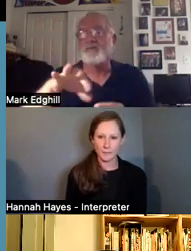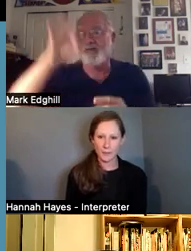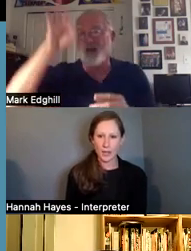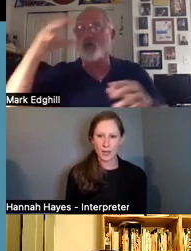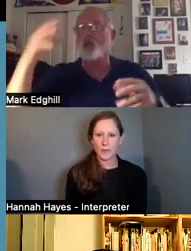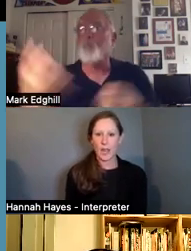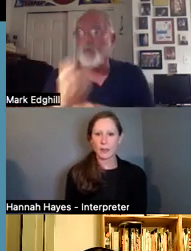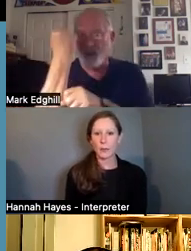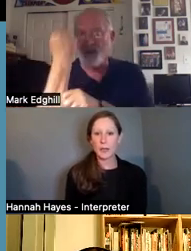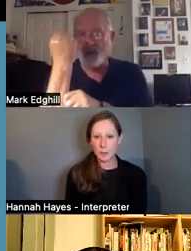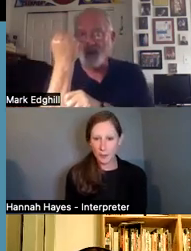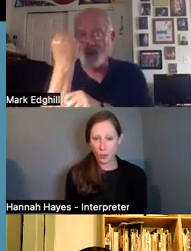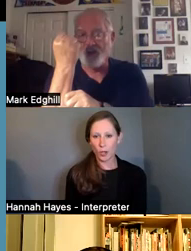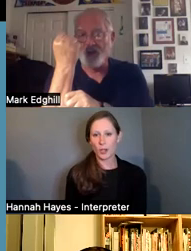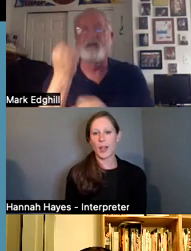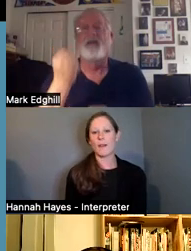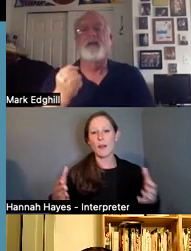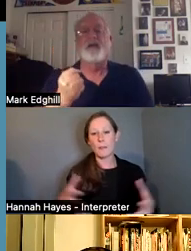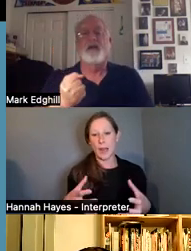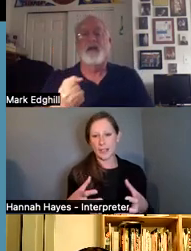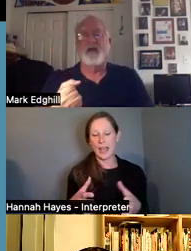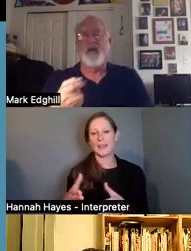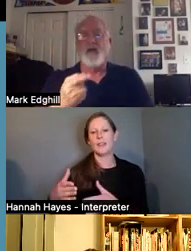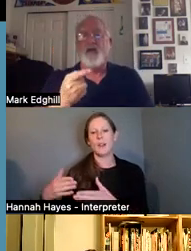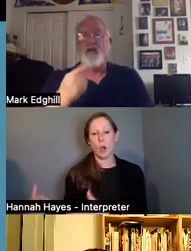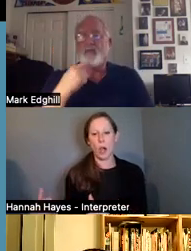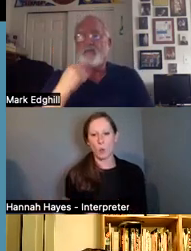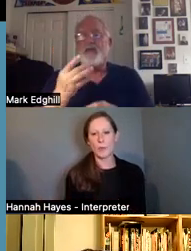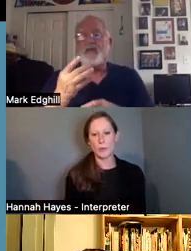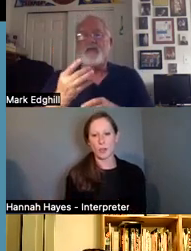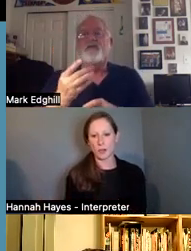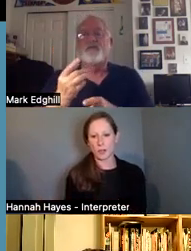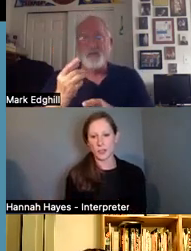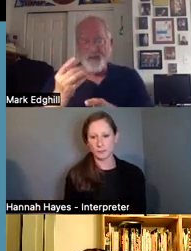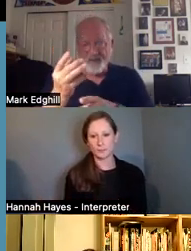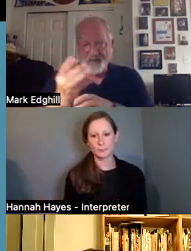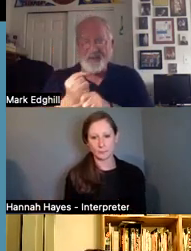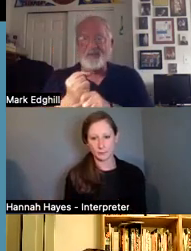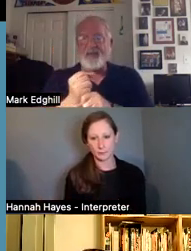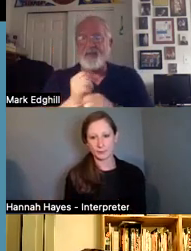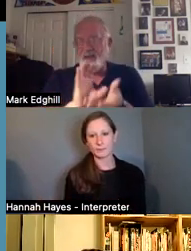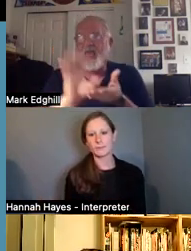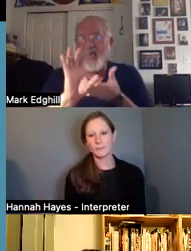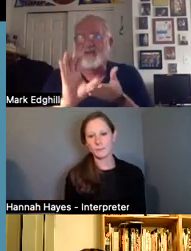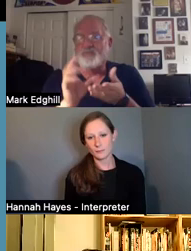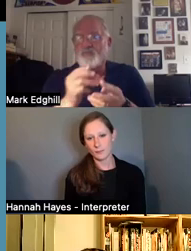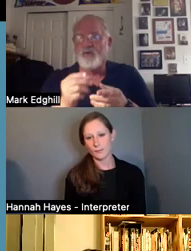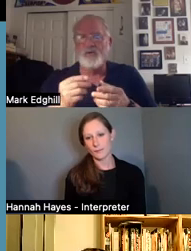exhibited, and 3 people from that 10 won those honors.